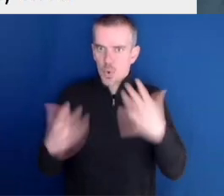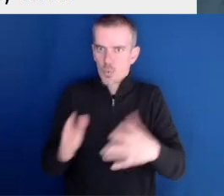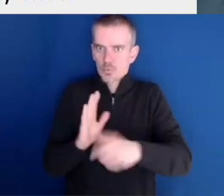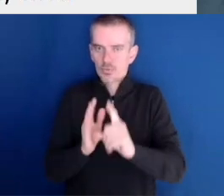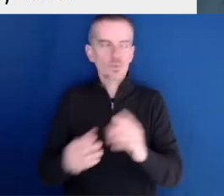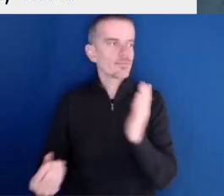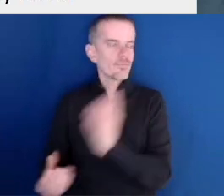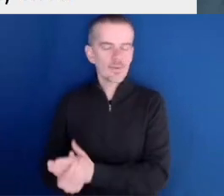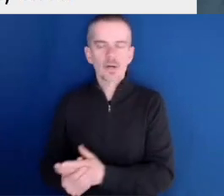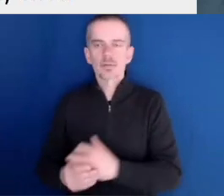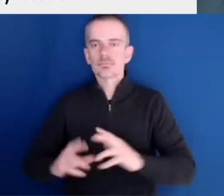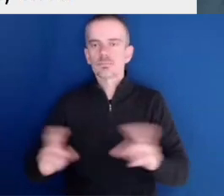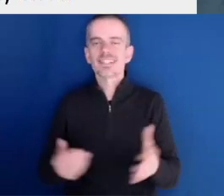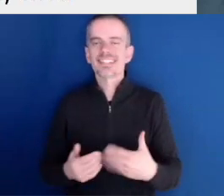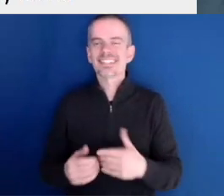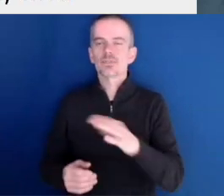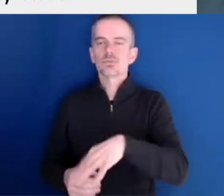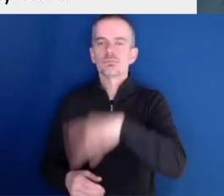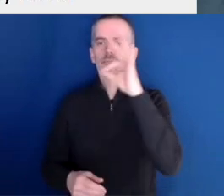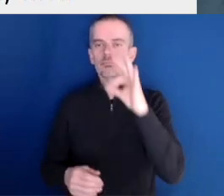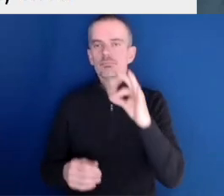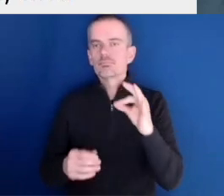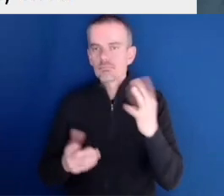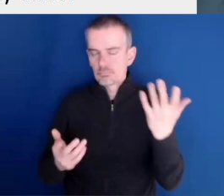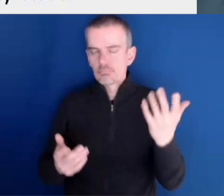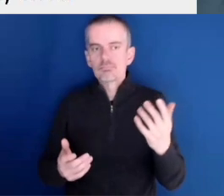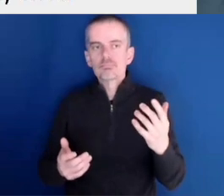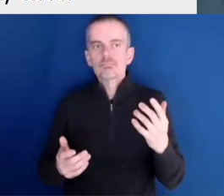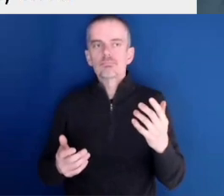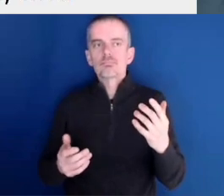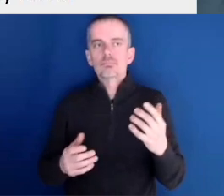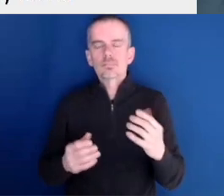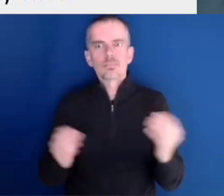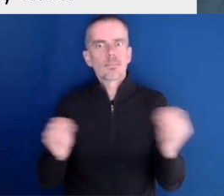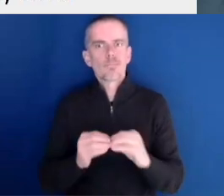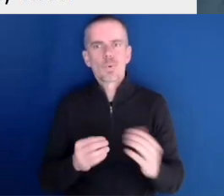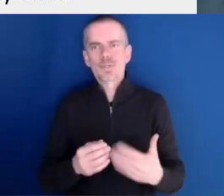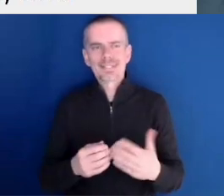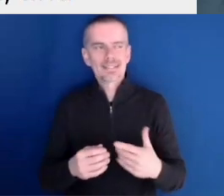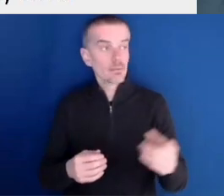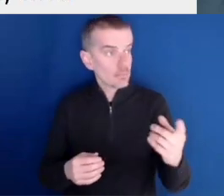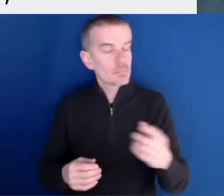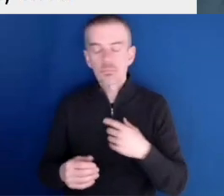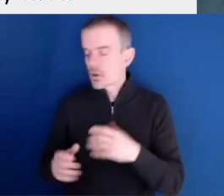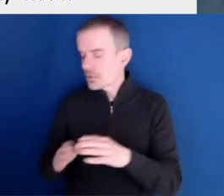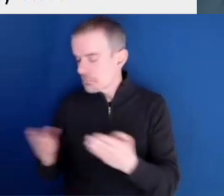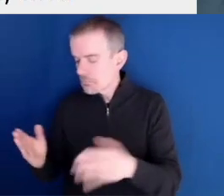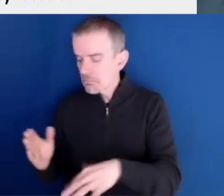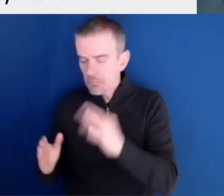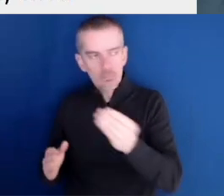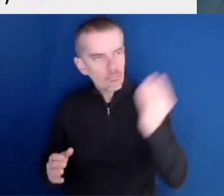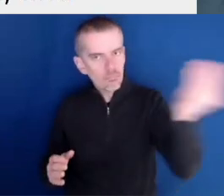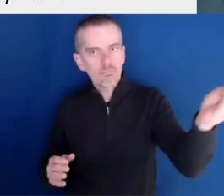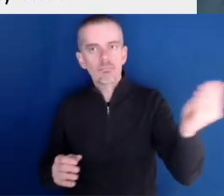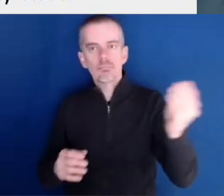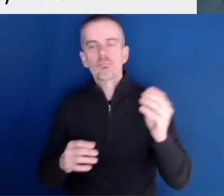those away in an easily accessible manner, it's going to be a lot easier to get those materials over to the auditor